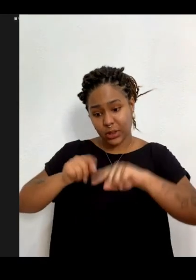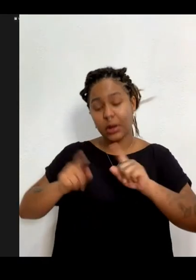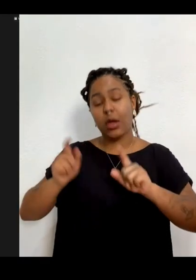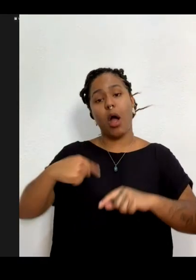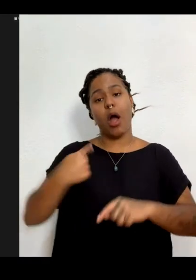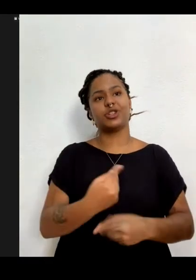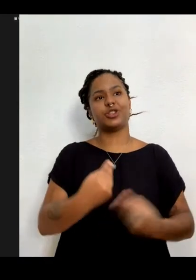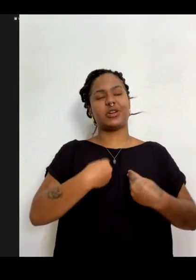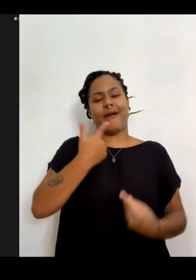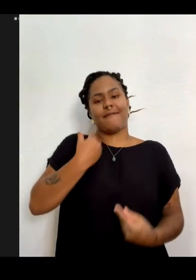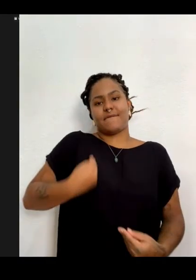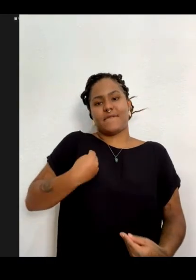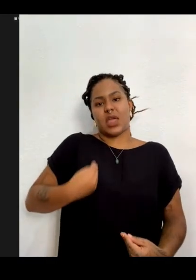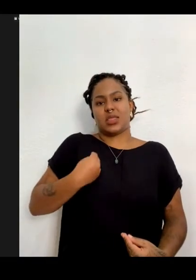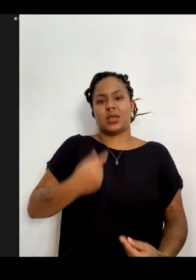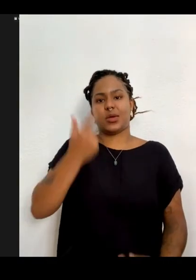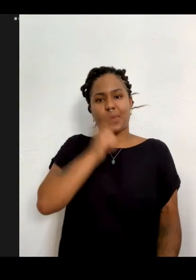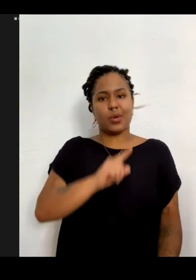foreign